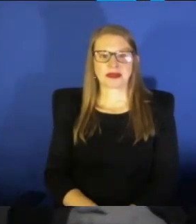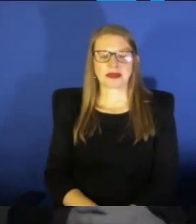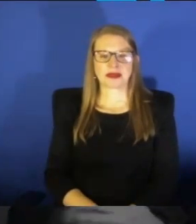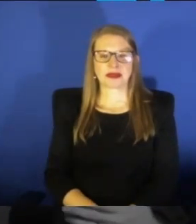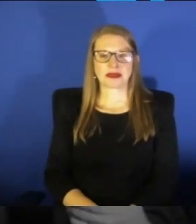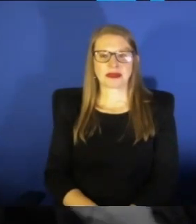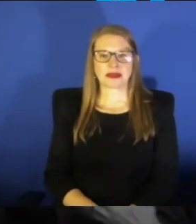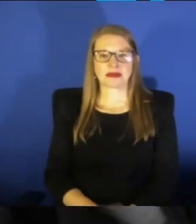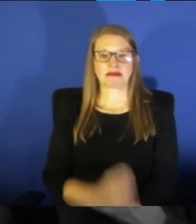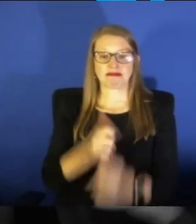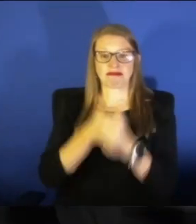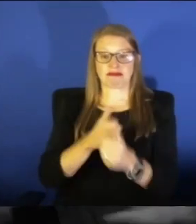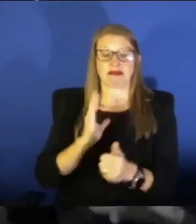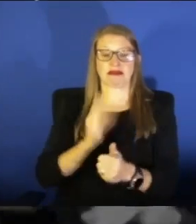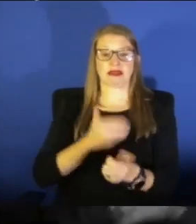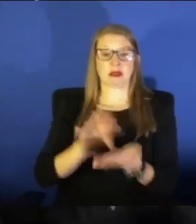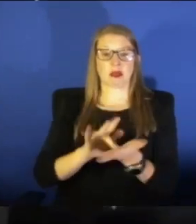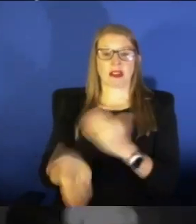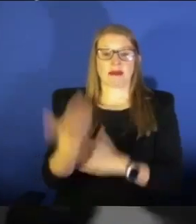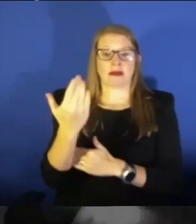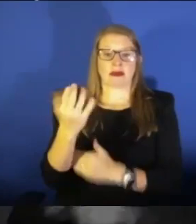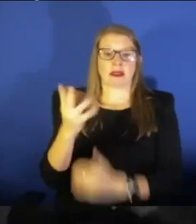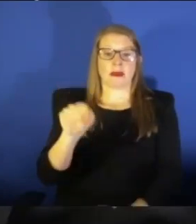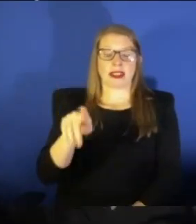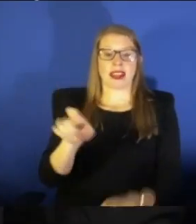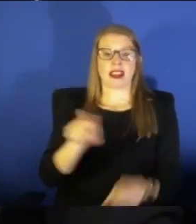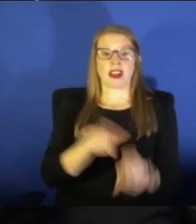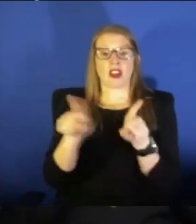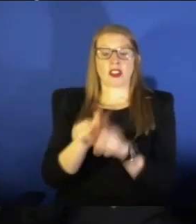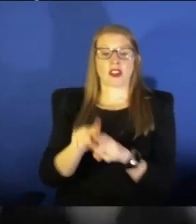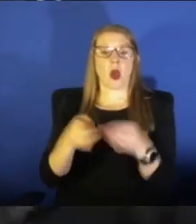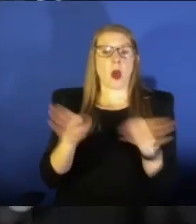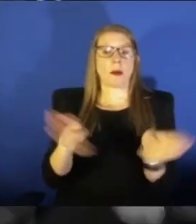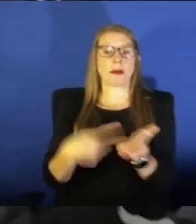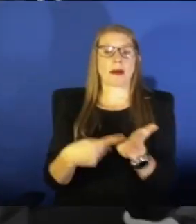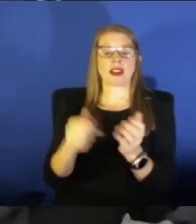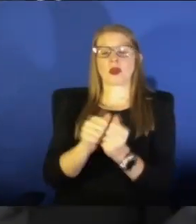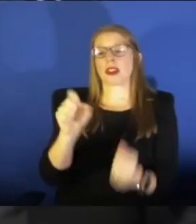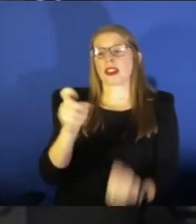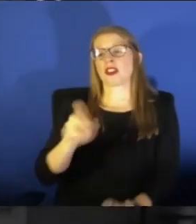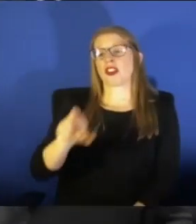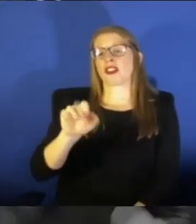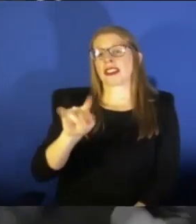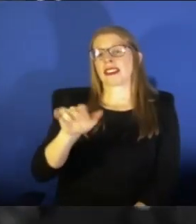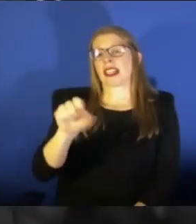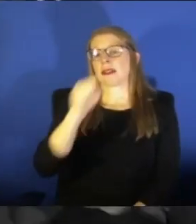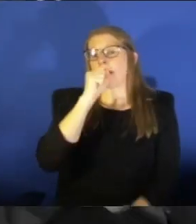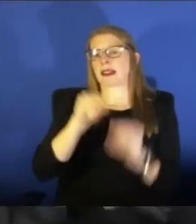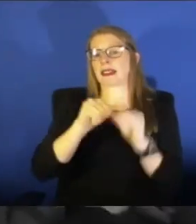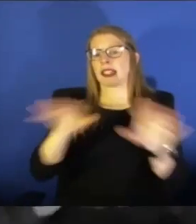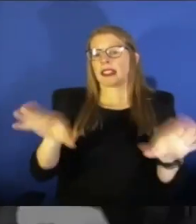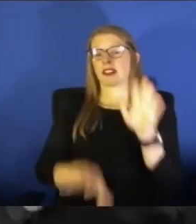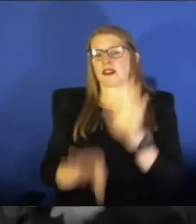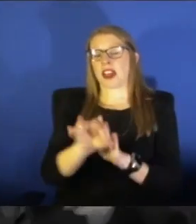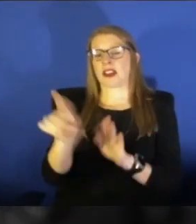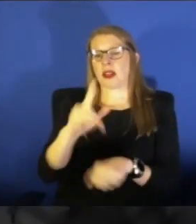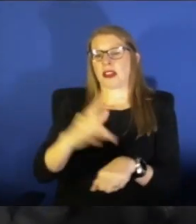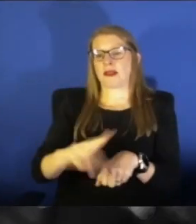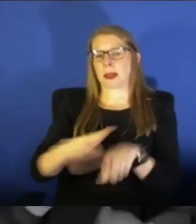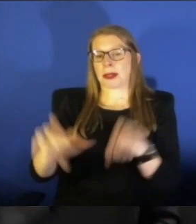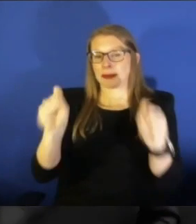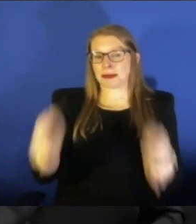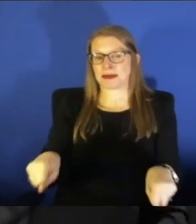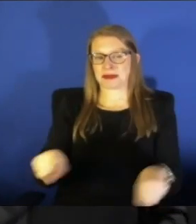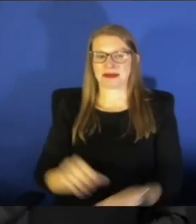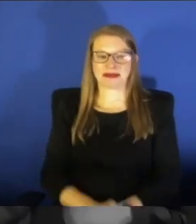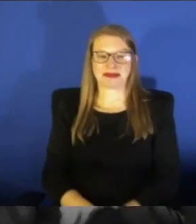Subscribe to our Morning Medical Update and Open Mics with Dr. Stites podcasts. Now, everywhere podcasts are available.